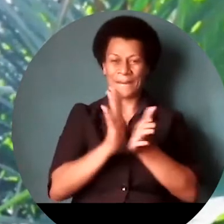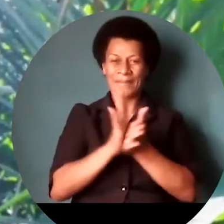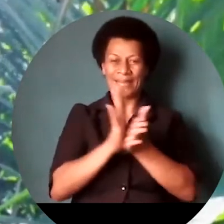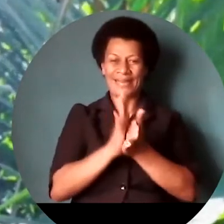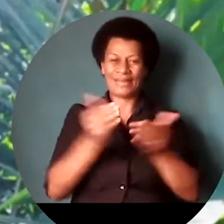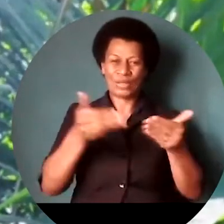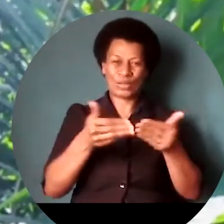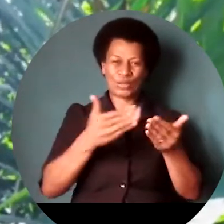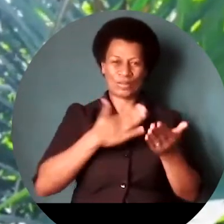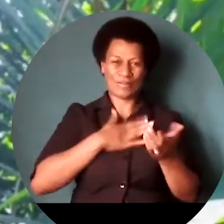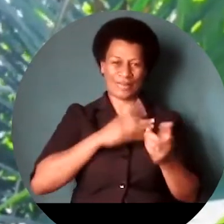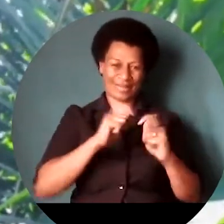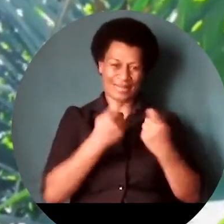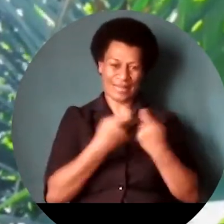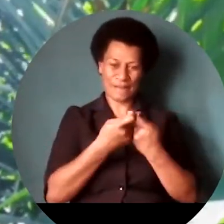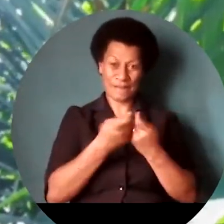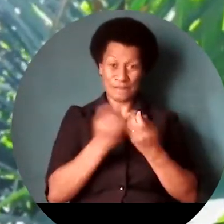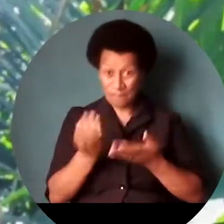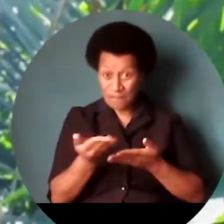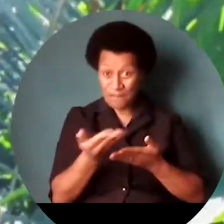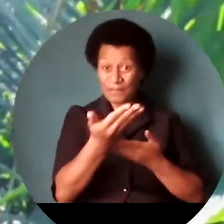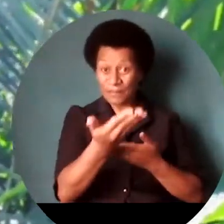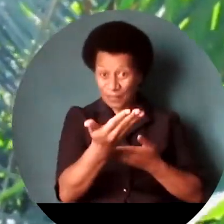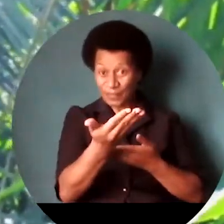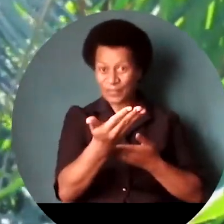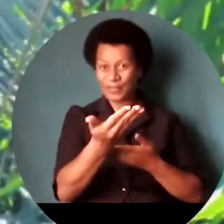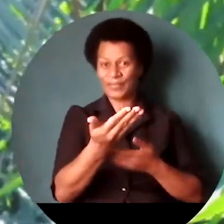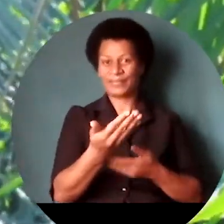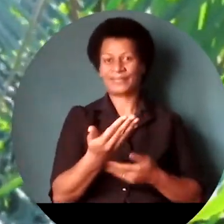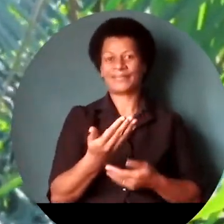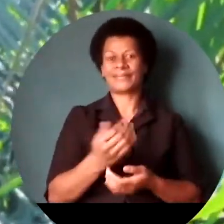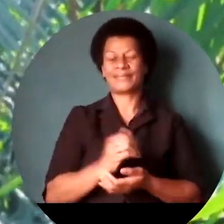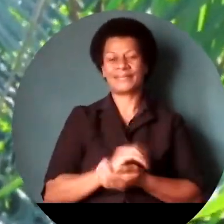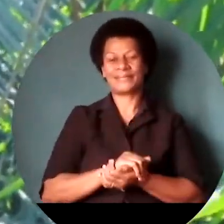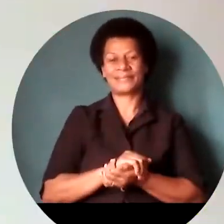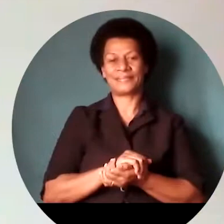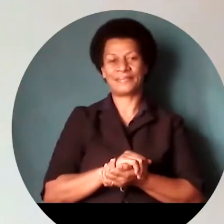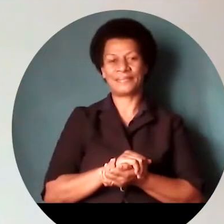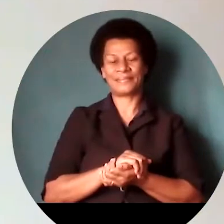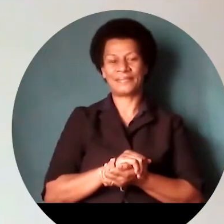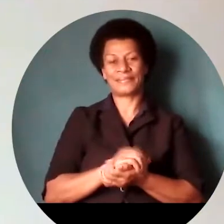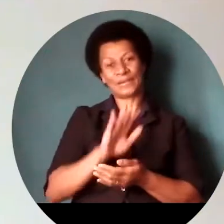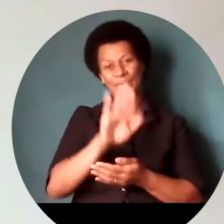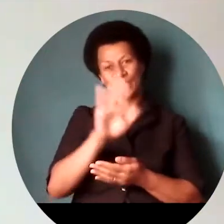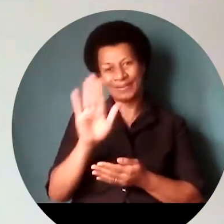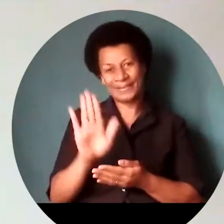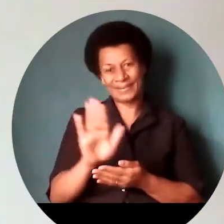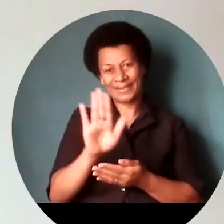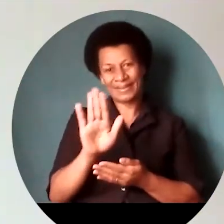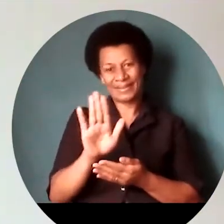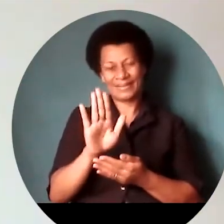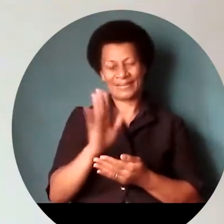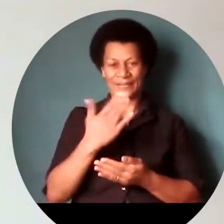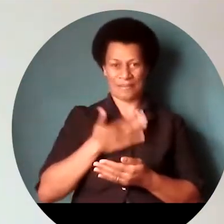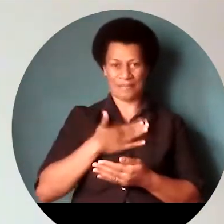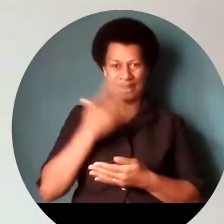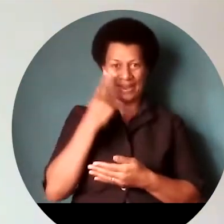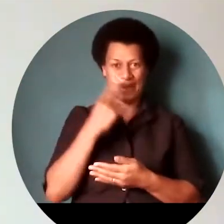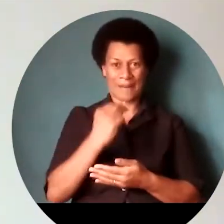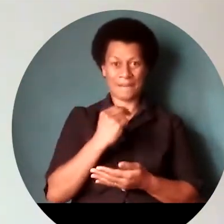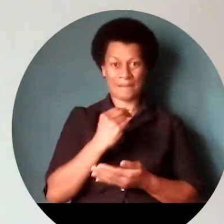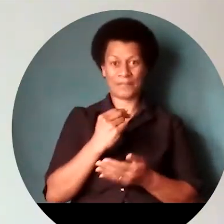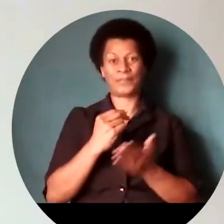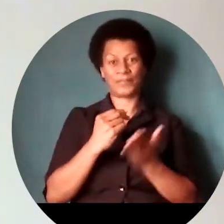happy to introduce my team. I'm handing you over to Ms. Bogitini. Pinaka. My name